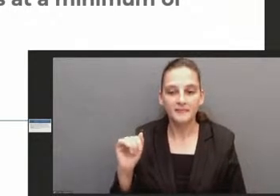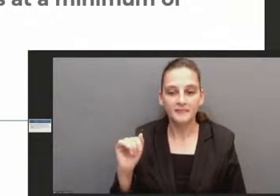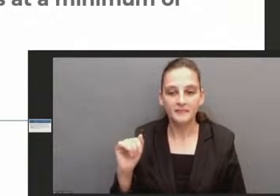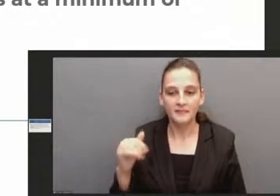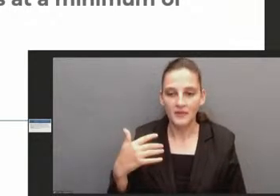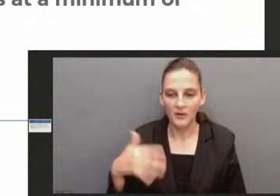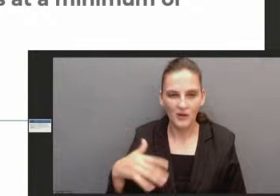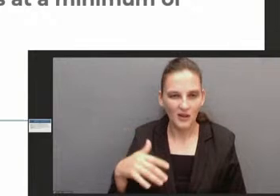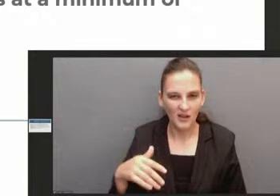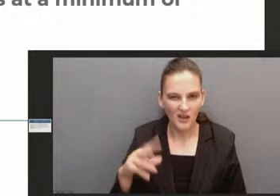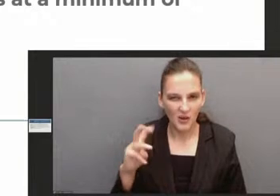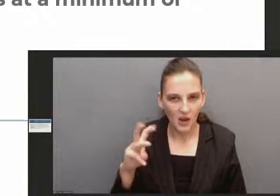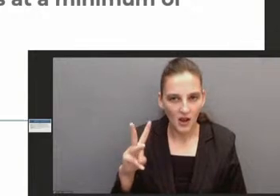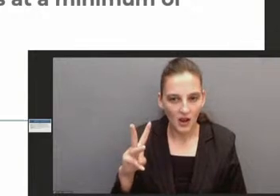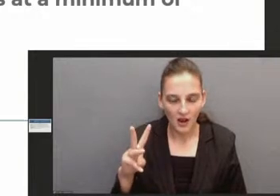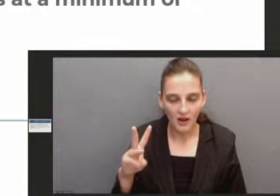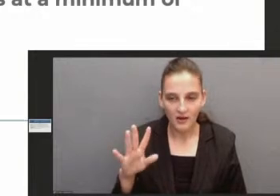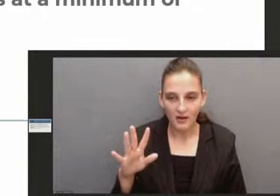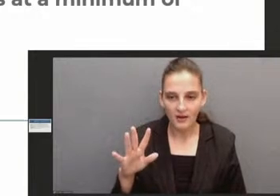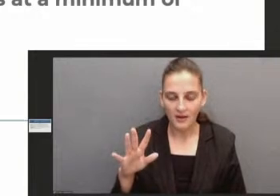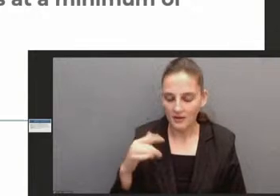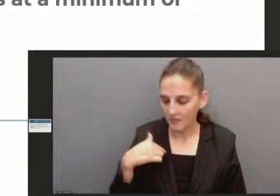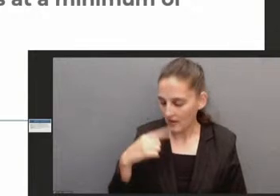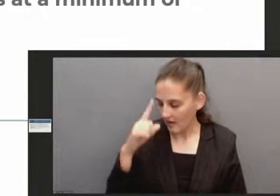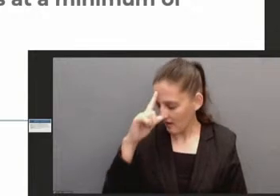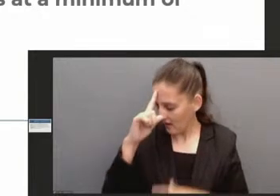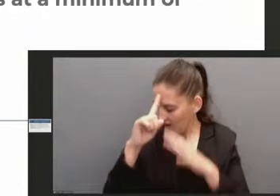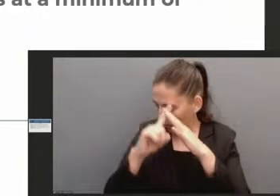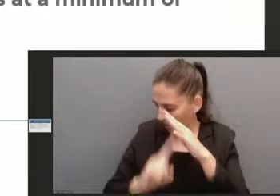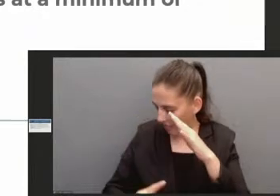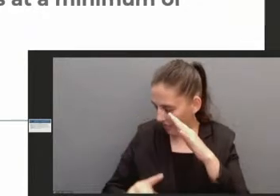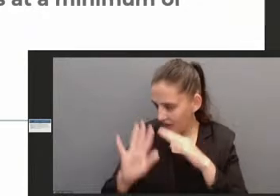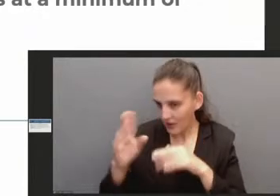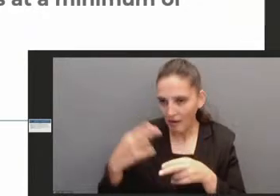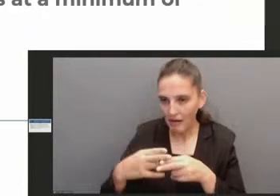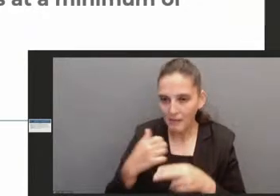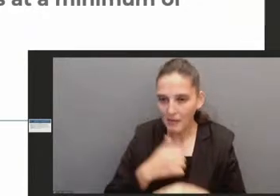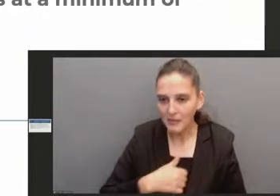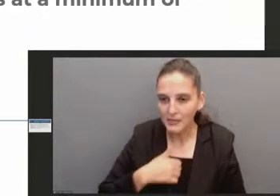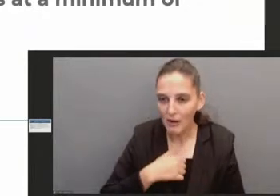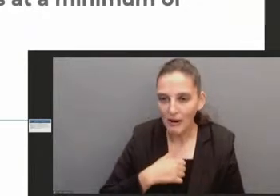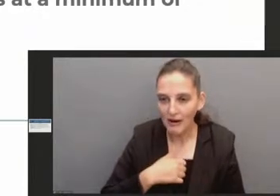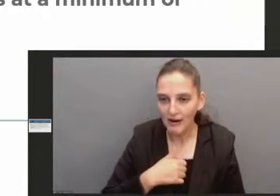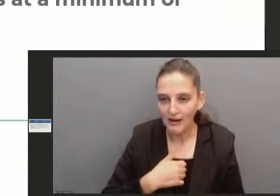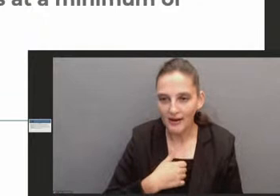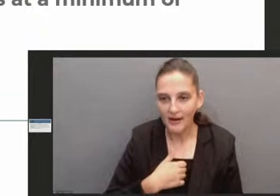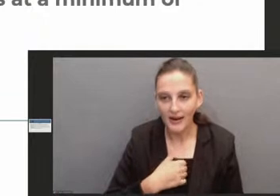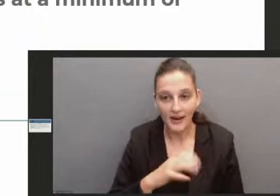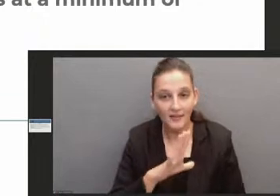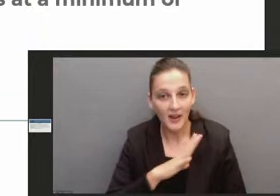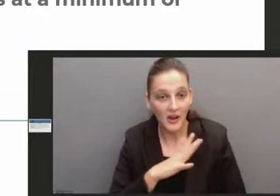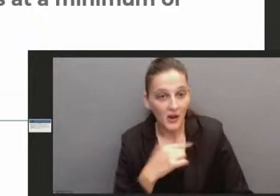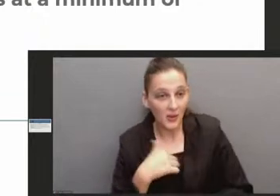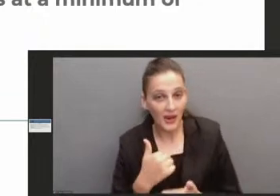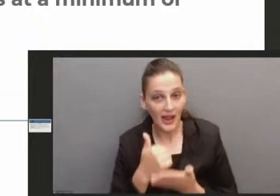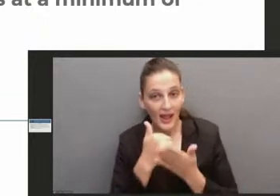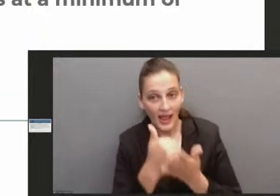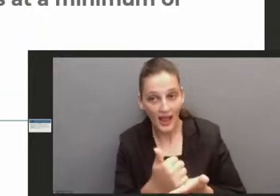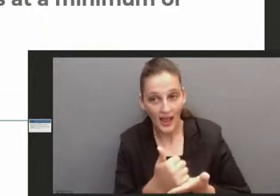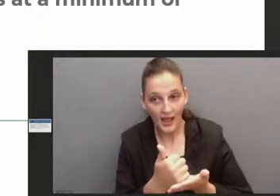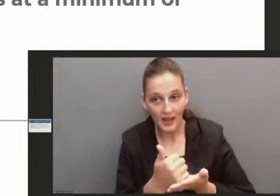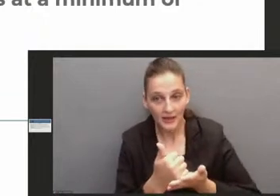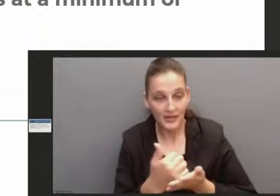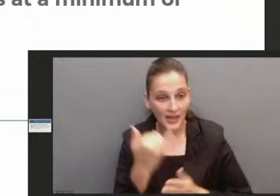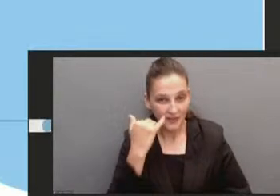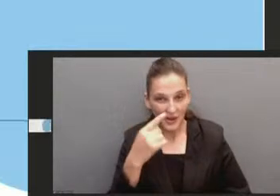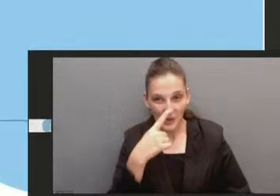Wow, why am I, Octavio, I'm blanking, I blinked on your name for a second. I'm so sorry. Octavio, we can help you, Chair Alvarez, because if we can advance